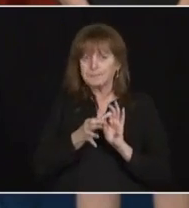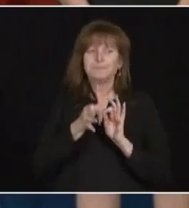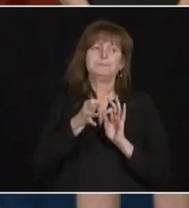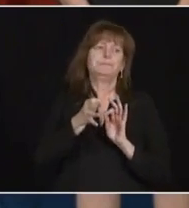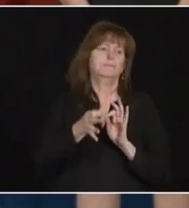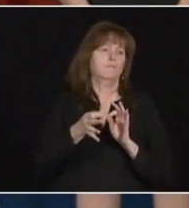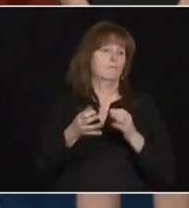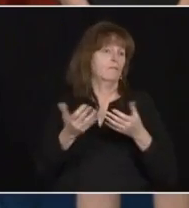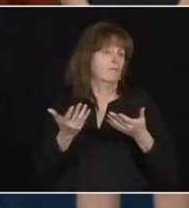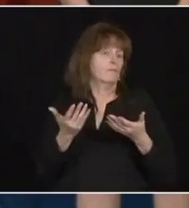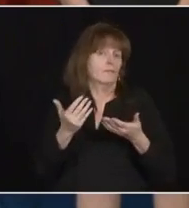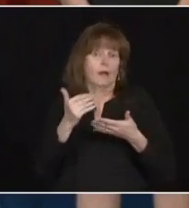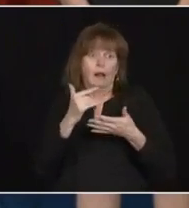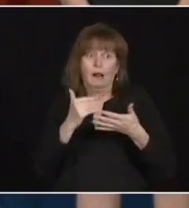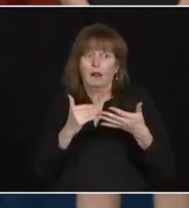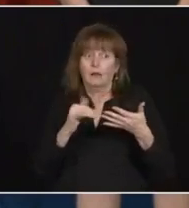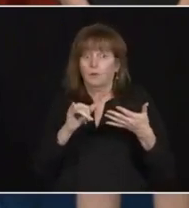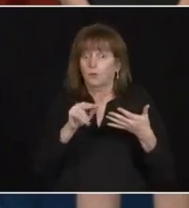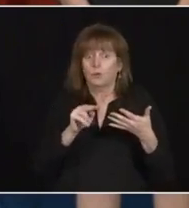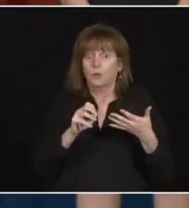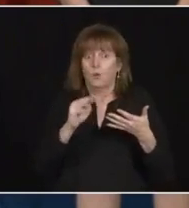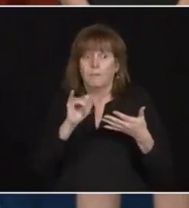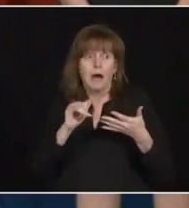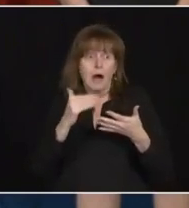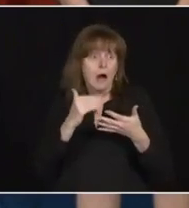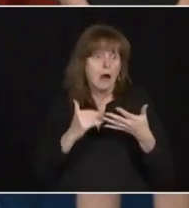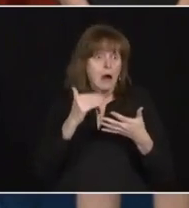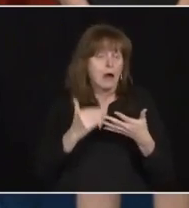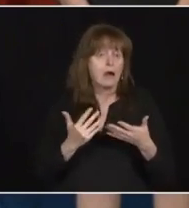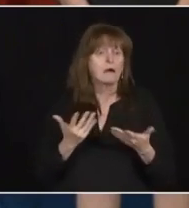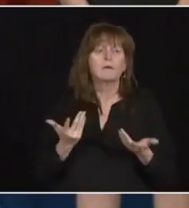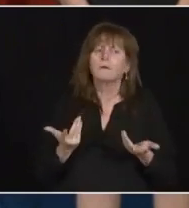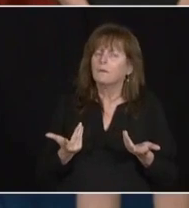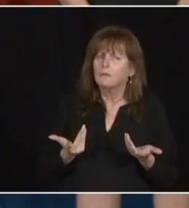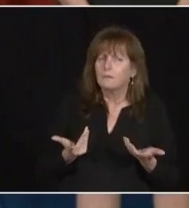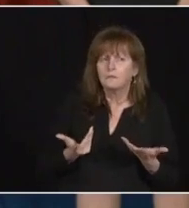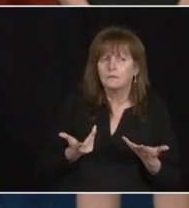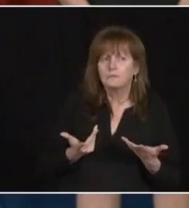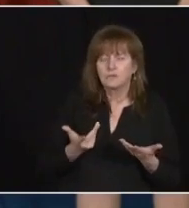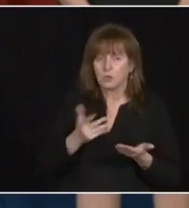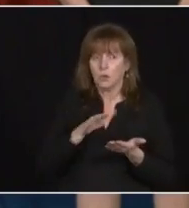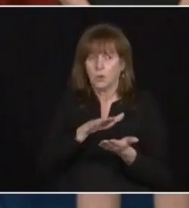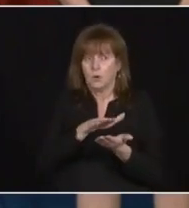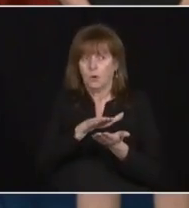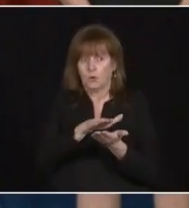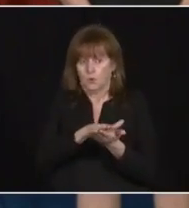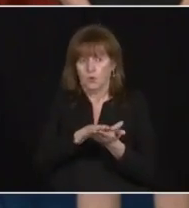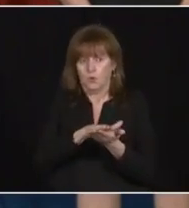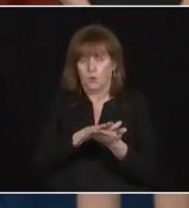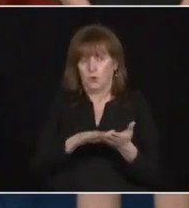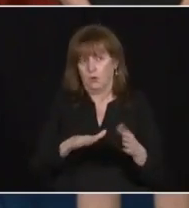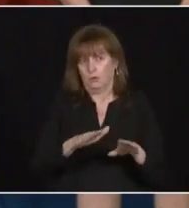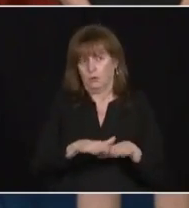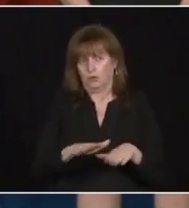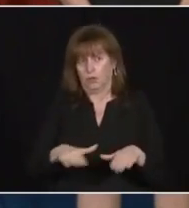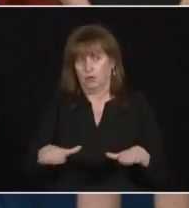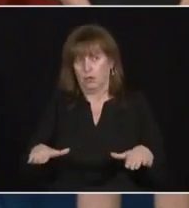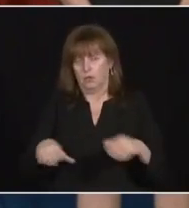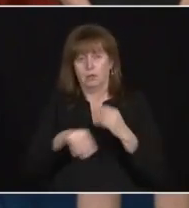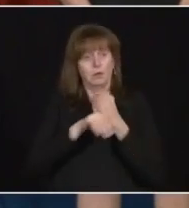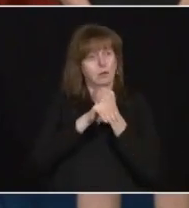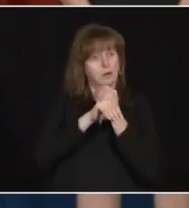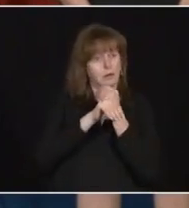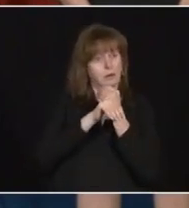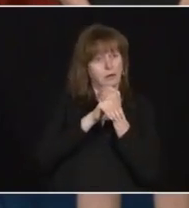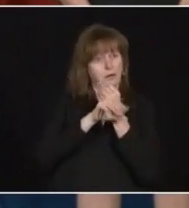if possible. I'm just curious about distance learning for students. You have young children in your extended family. Yeah. What have you been hearing about how